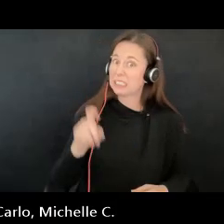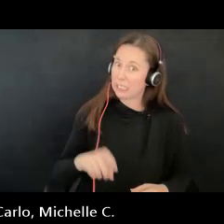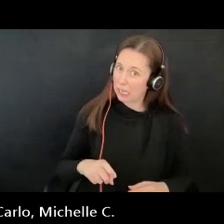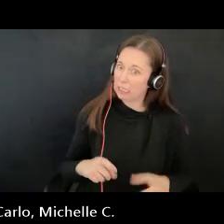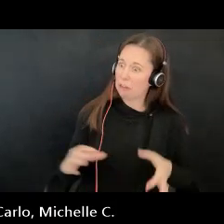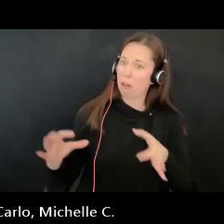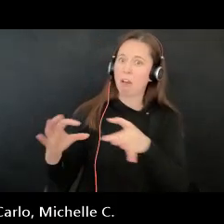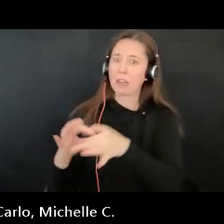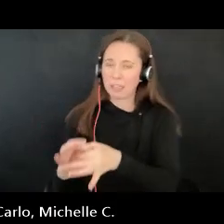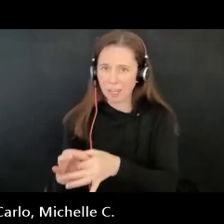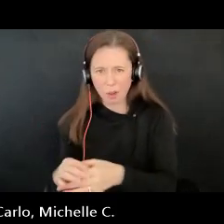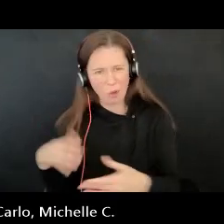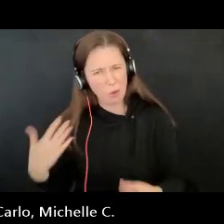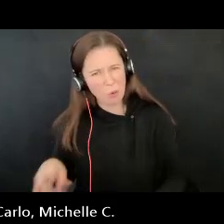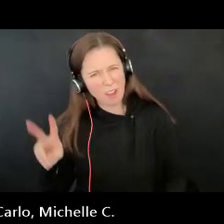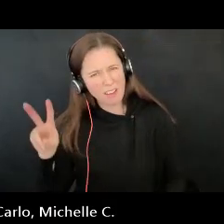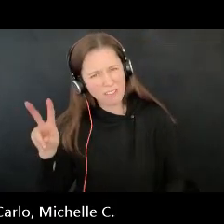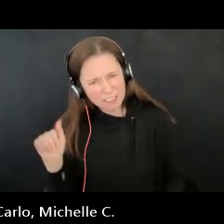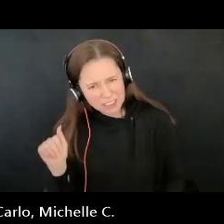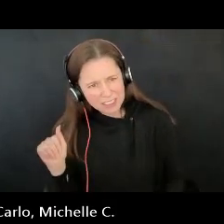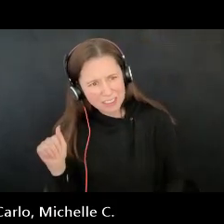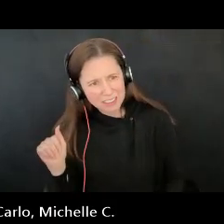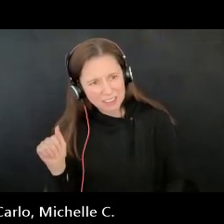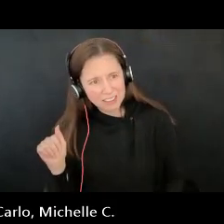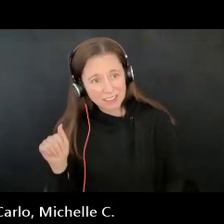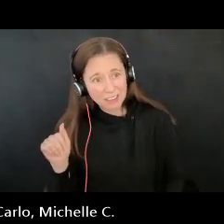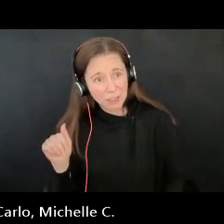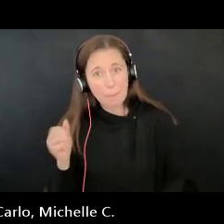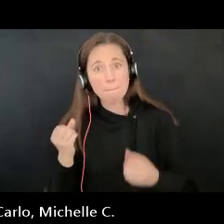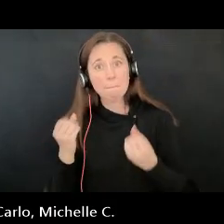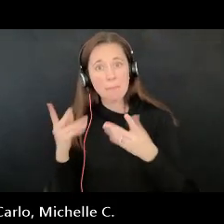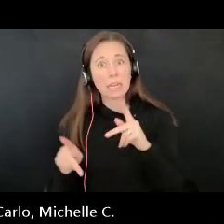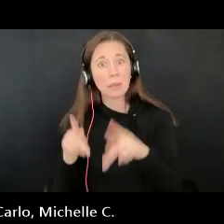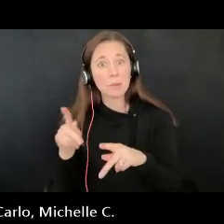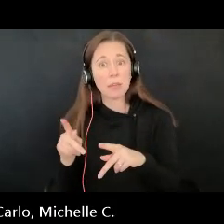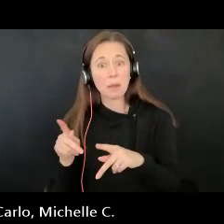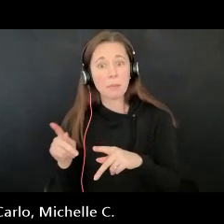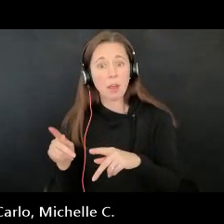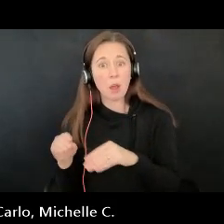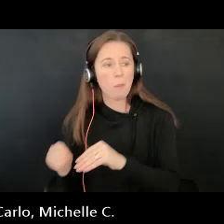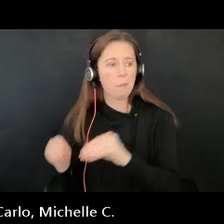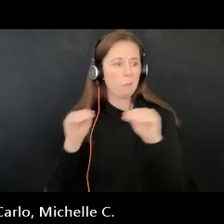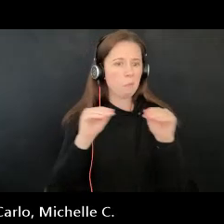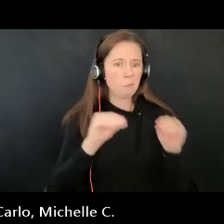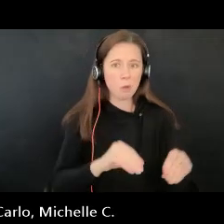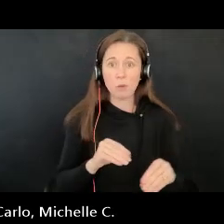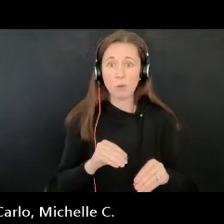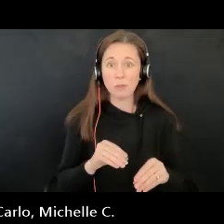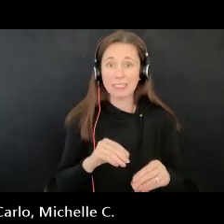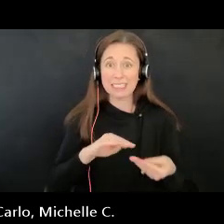Brownsville is in Virginia, but a lot of these people actually ended up in Brownsville, Texas, which are like, what are the chances?